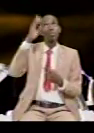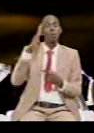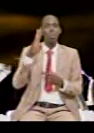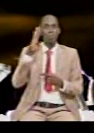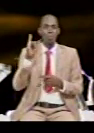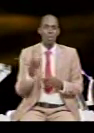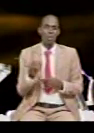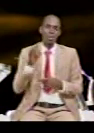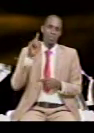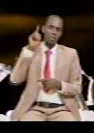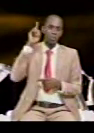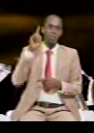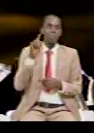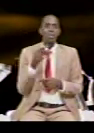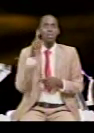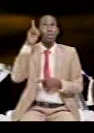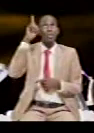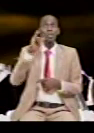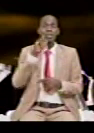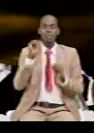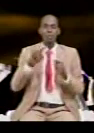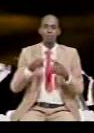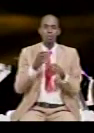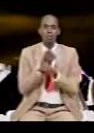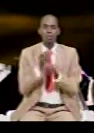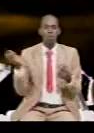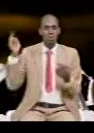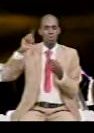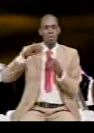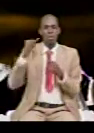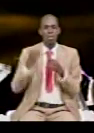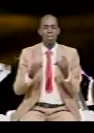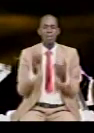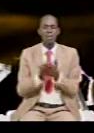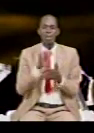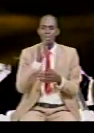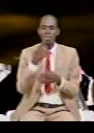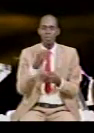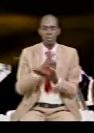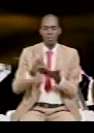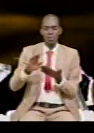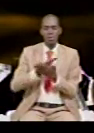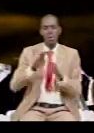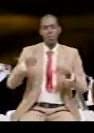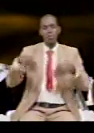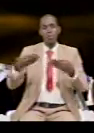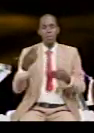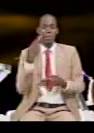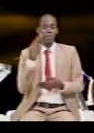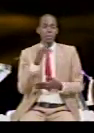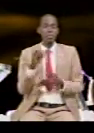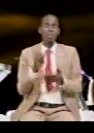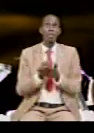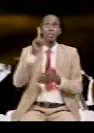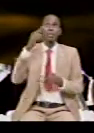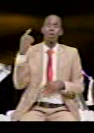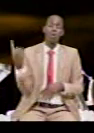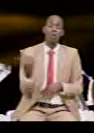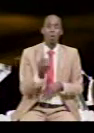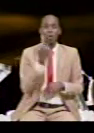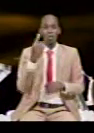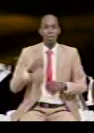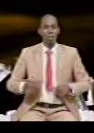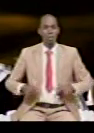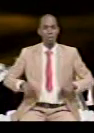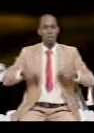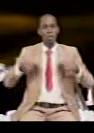He's able to save you to the utmost. That is divine provision. Seeing that he ever liveth to make